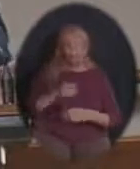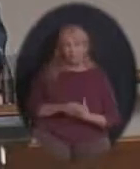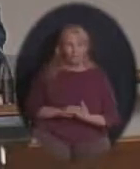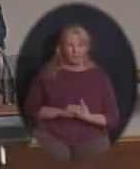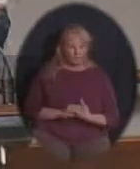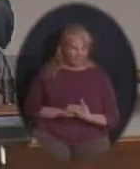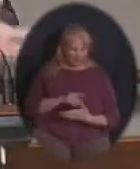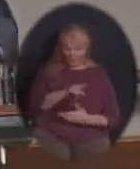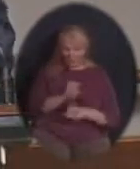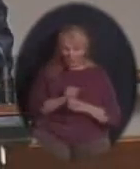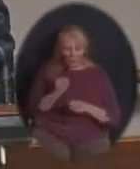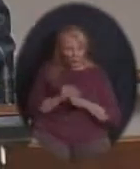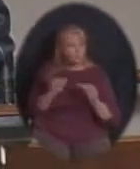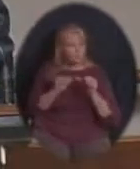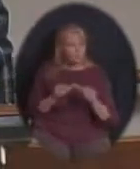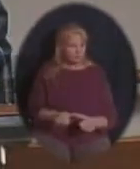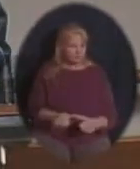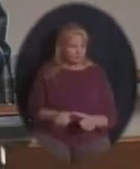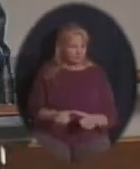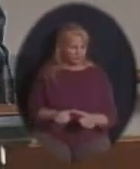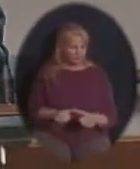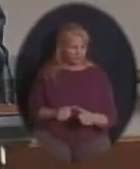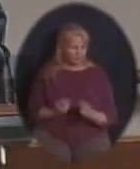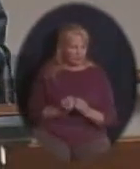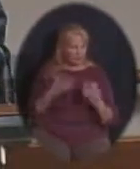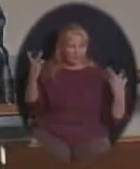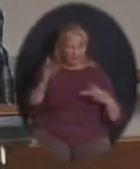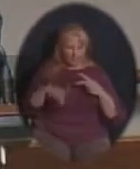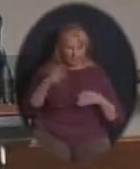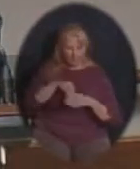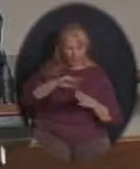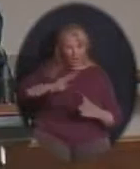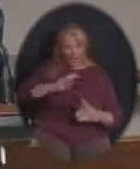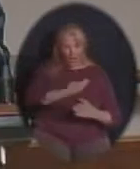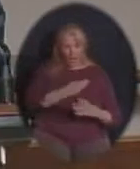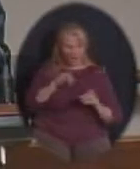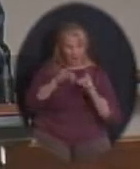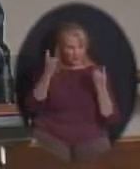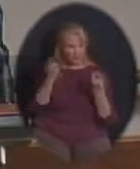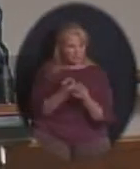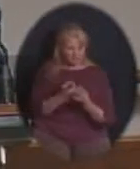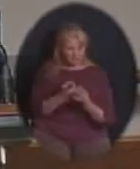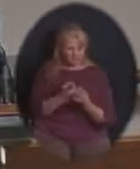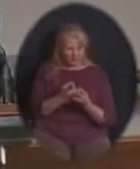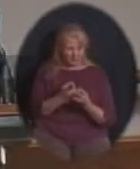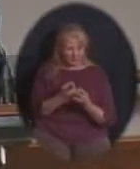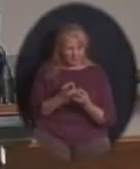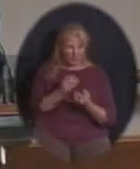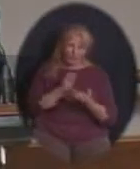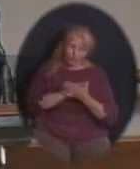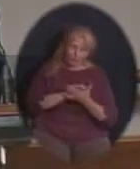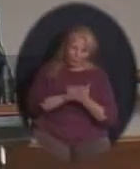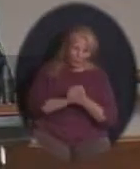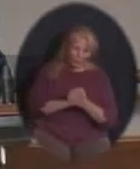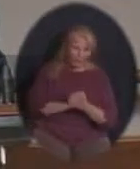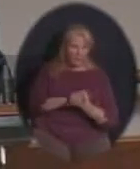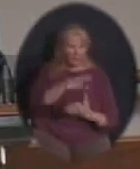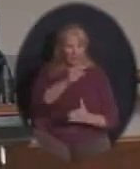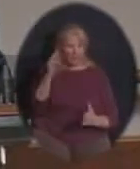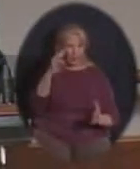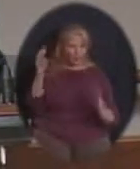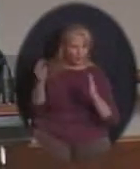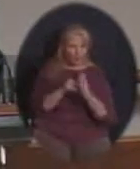have in our district, and I commend you for recognizing them because it is very important for the people of Olathe to see the